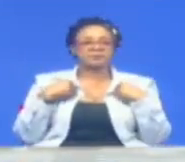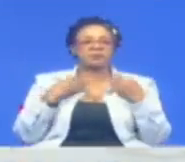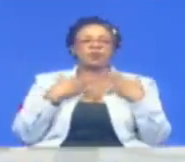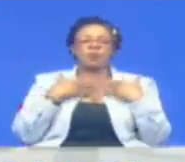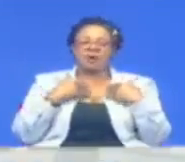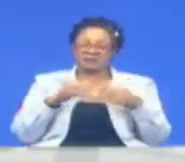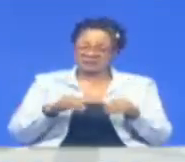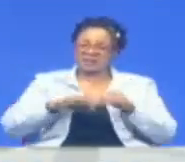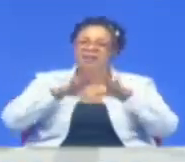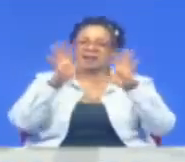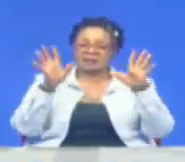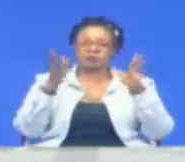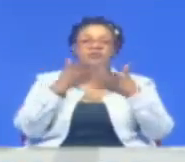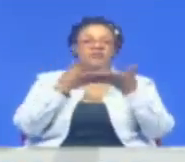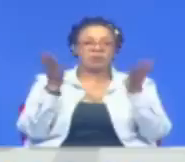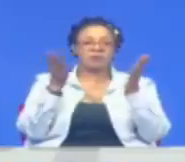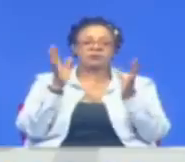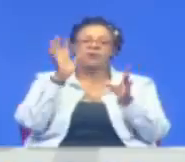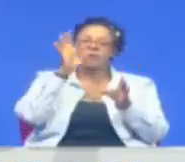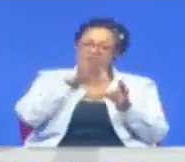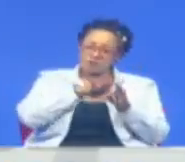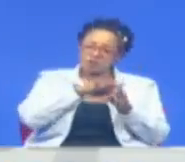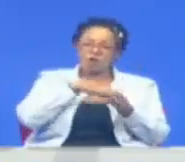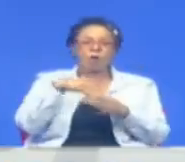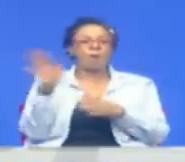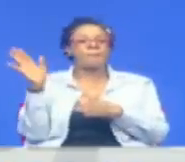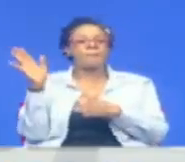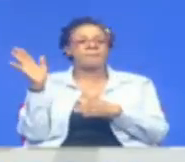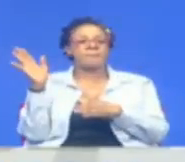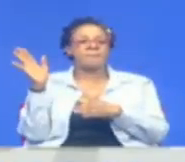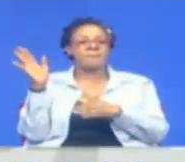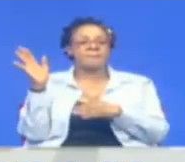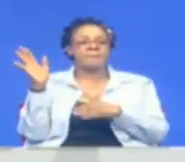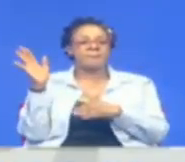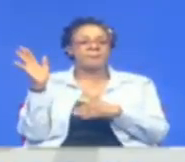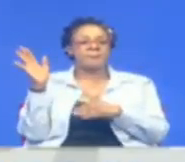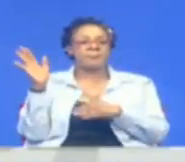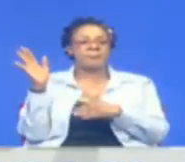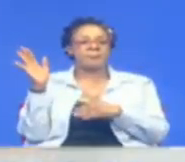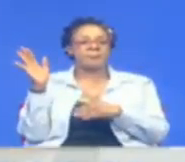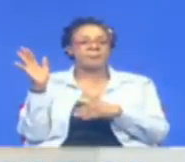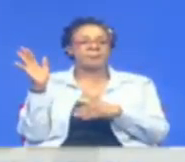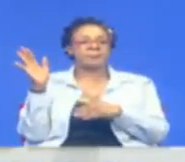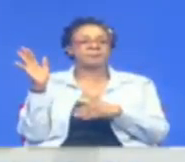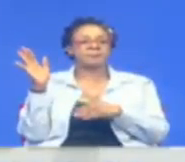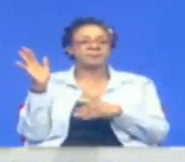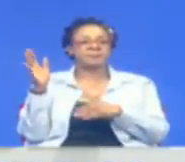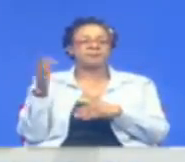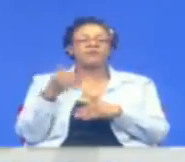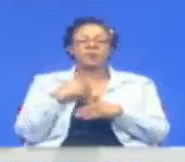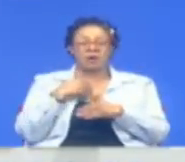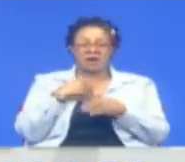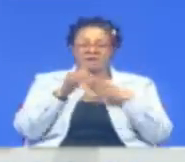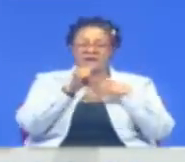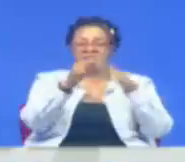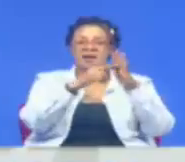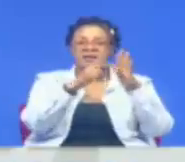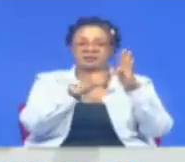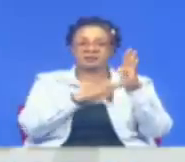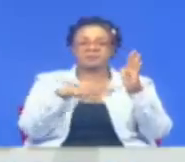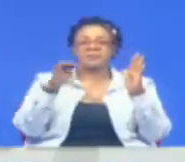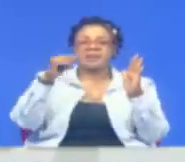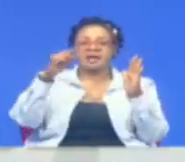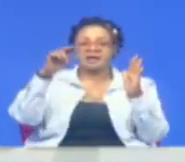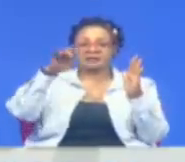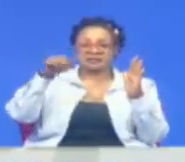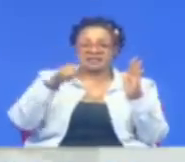everybody. You need to vote and go home. Of course, they have guidelines about the agents, the few agents